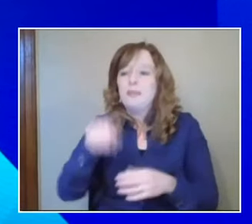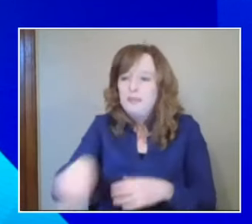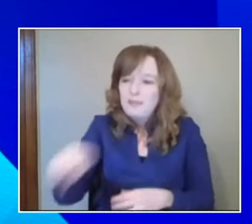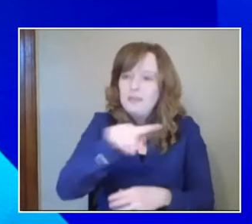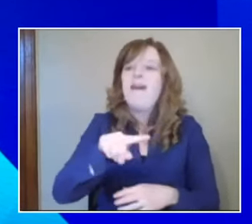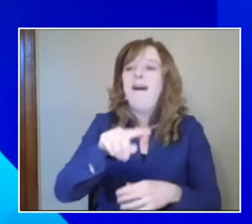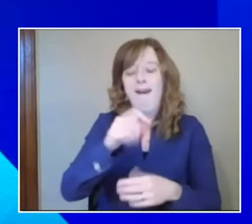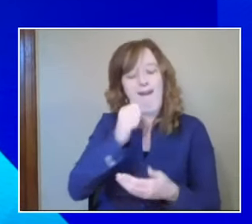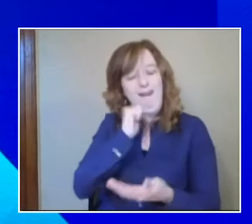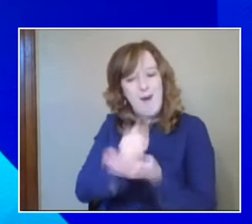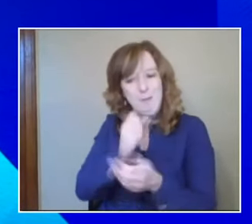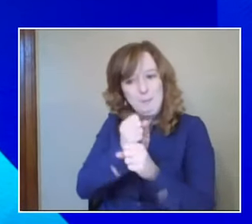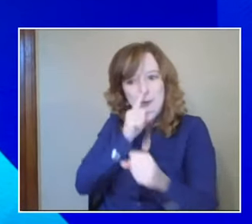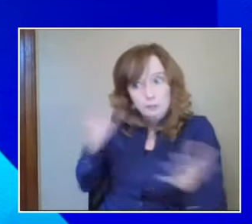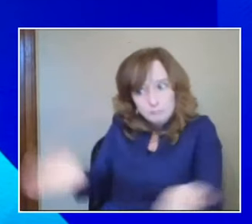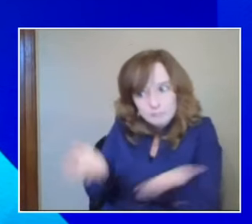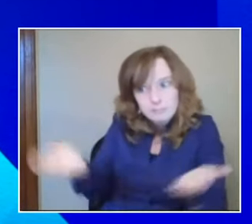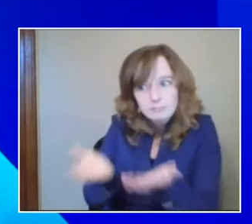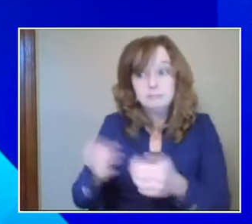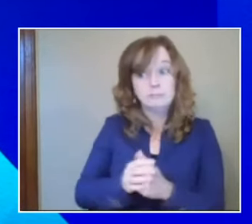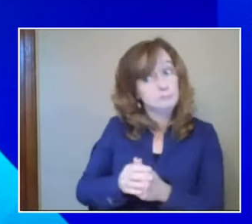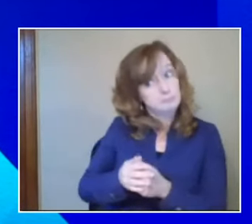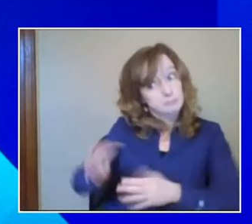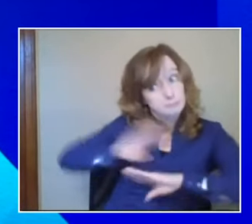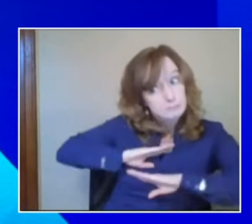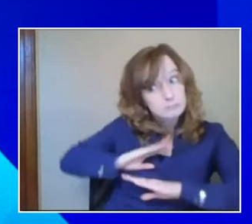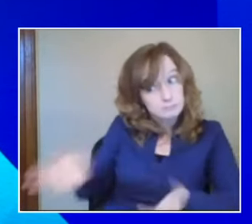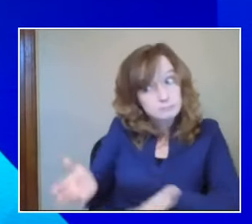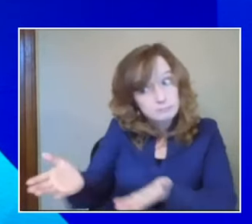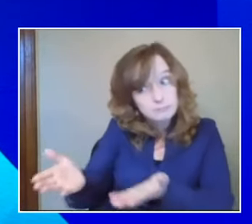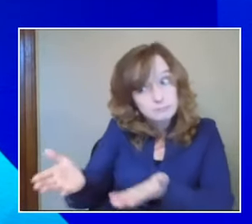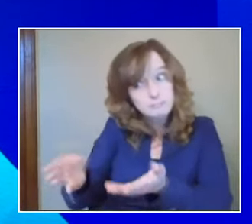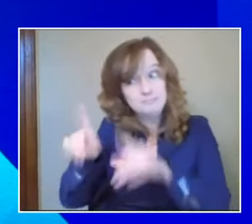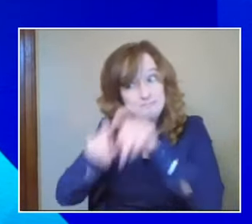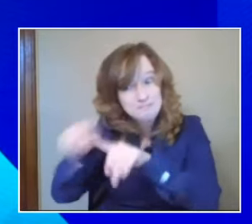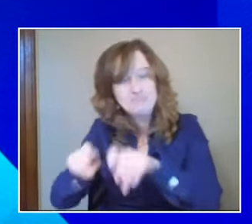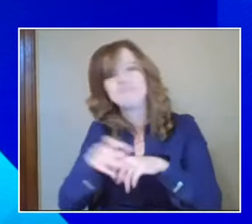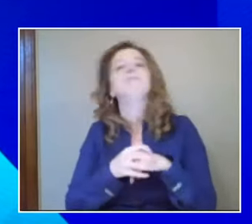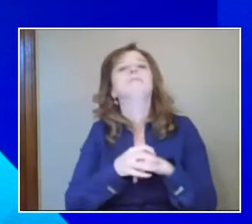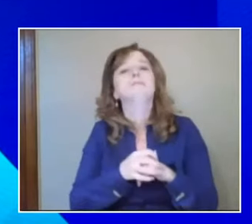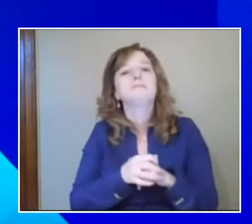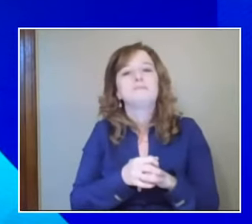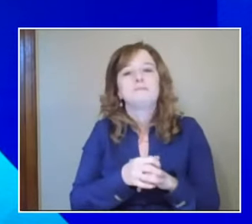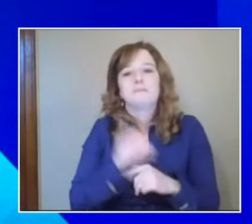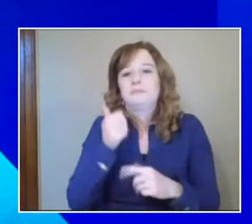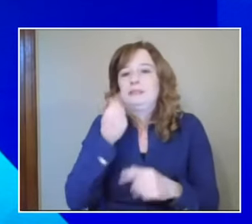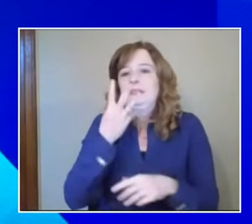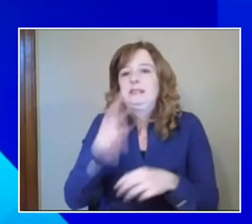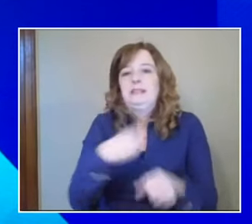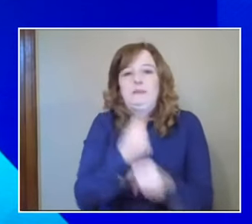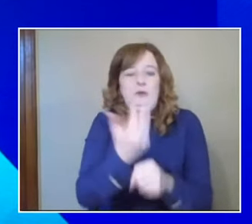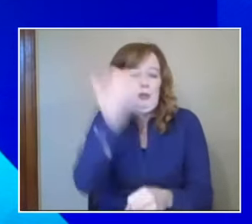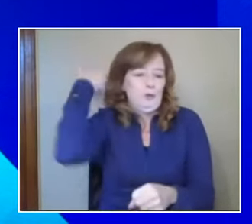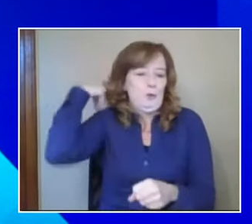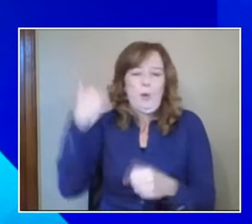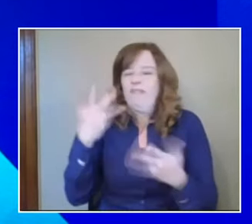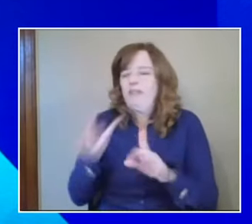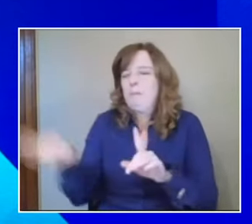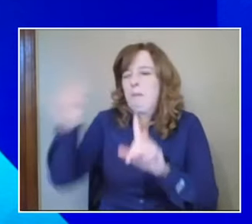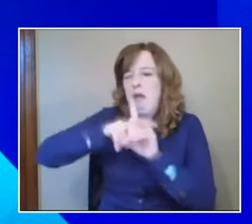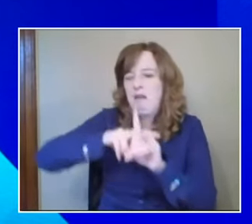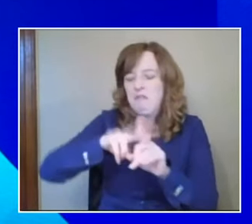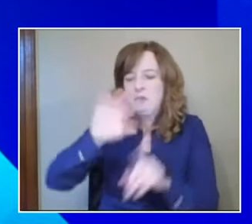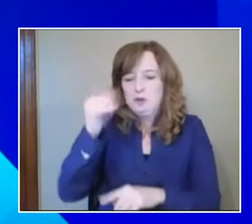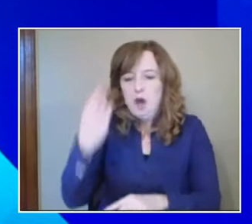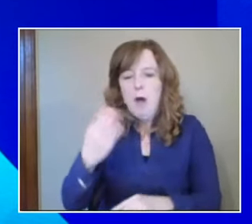accountable for achieving your goals. Years back, I applied for a job. I was sure the job was mine. At the